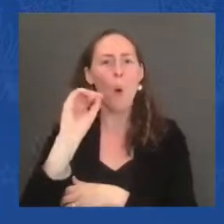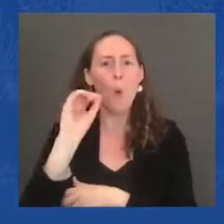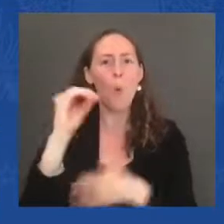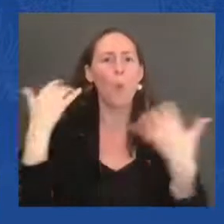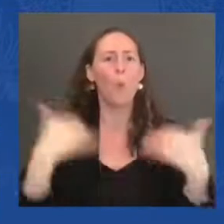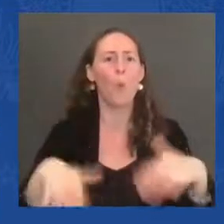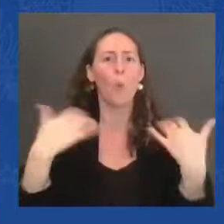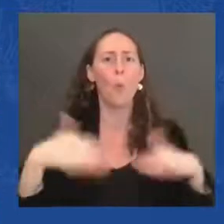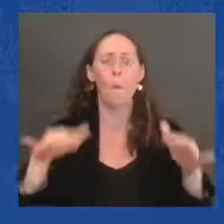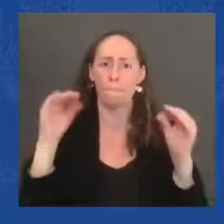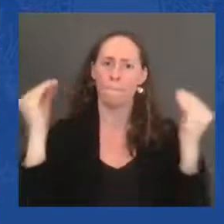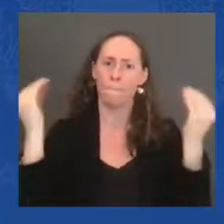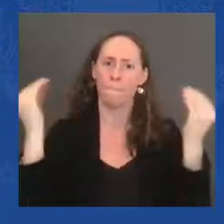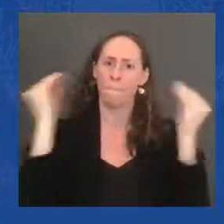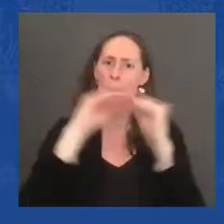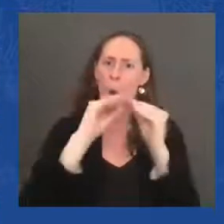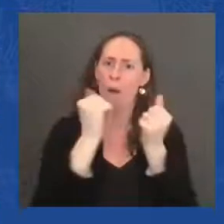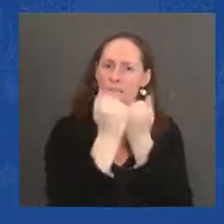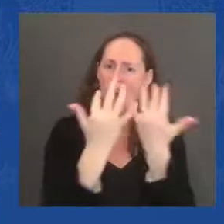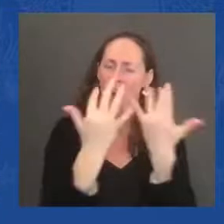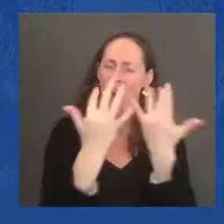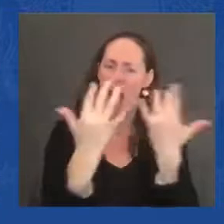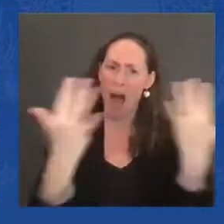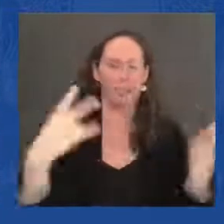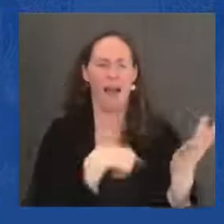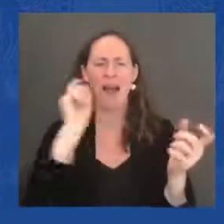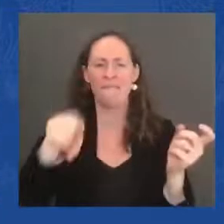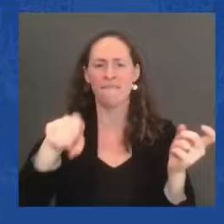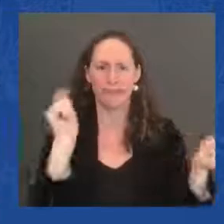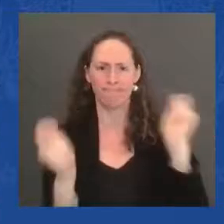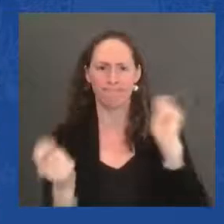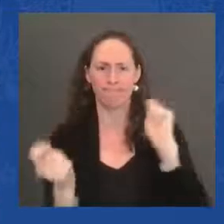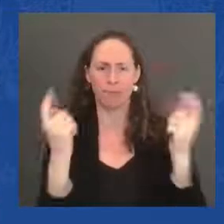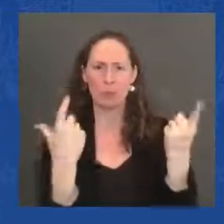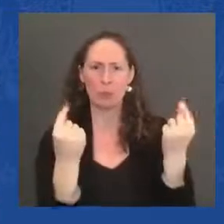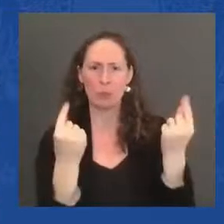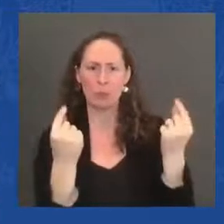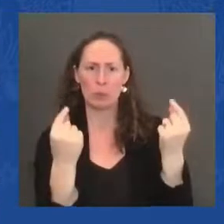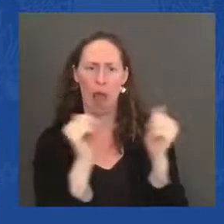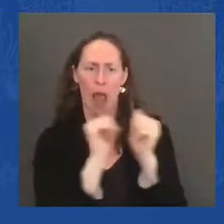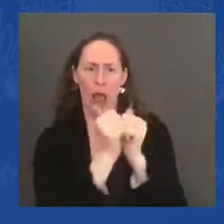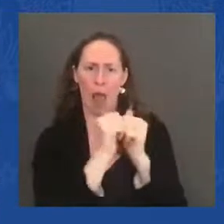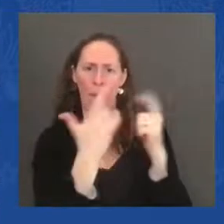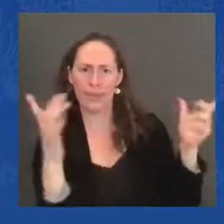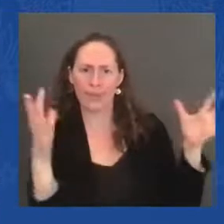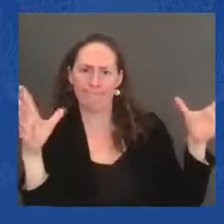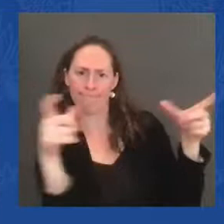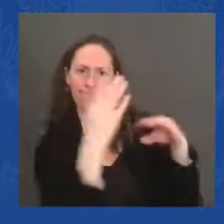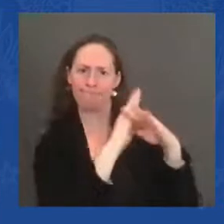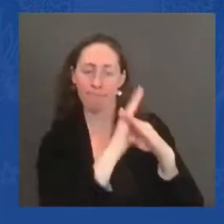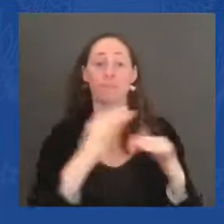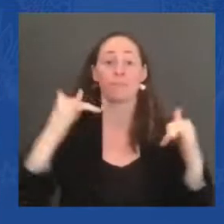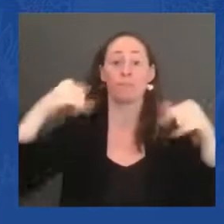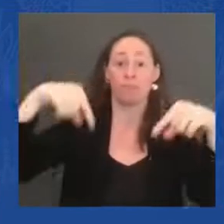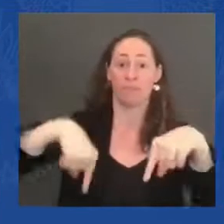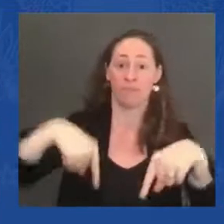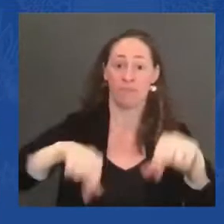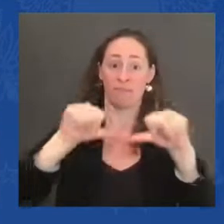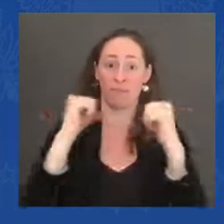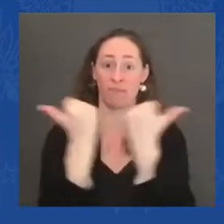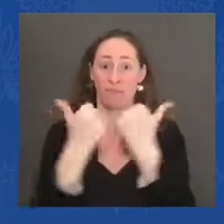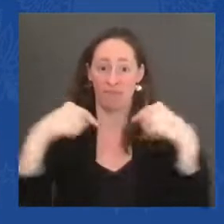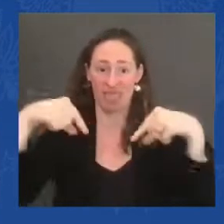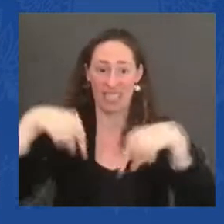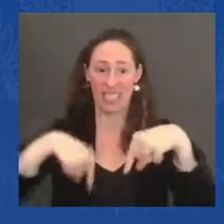At NIFC and at innumerable regional and local fire coordination centers, the nation's wildland fire managers join forces. We